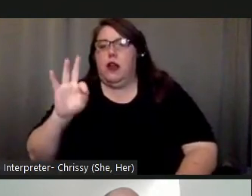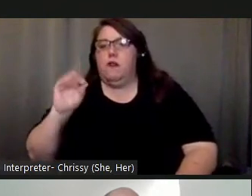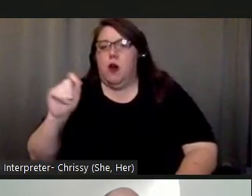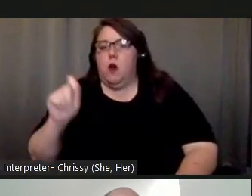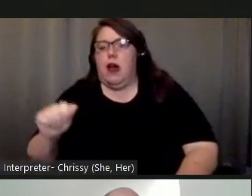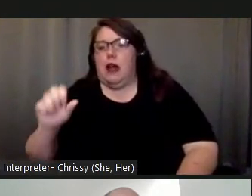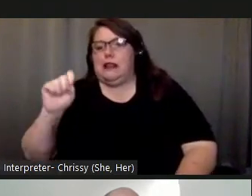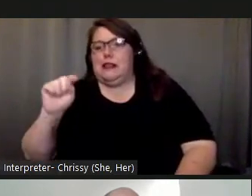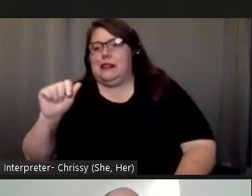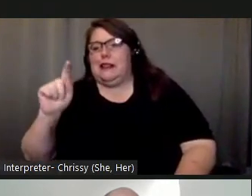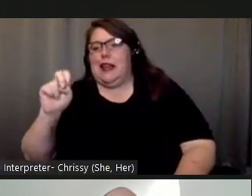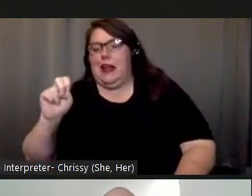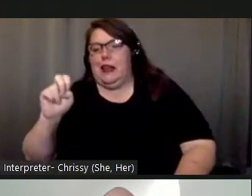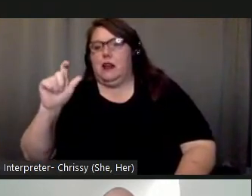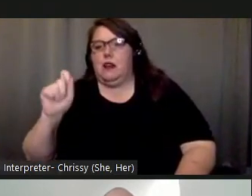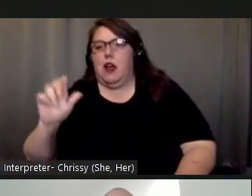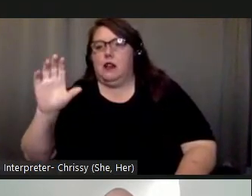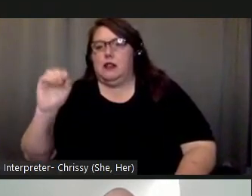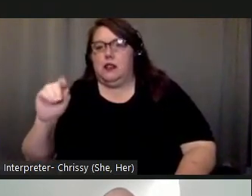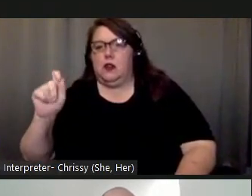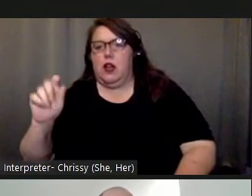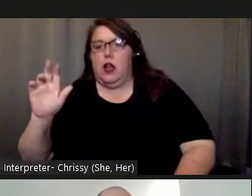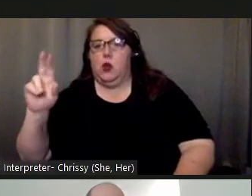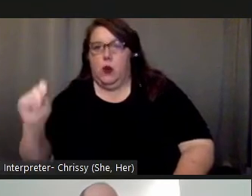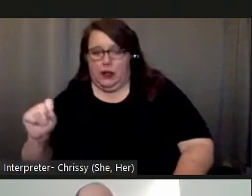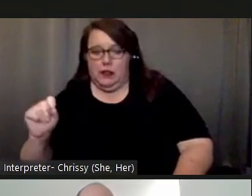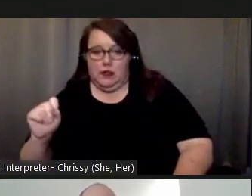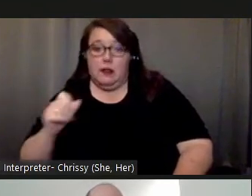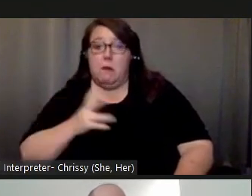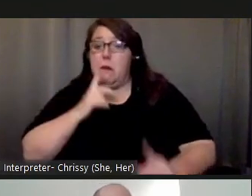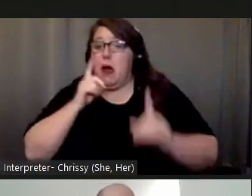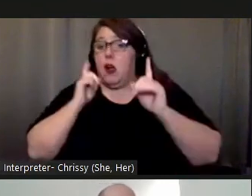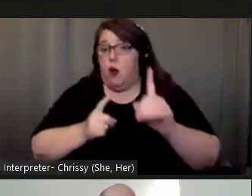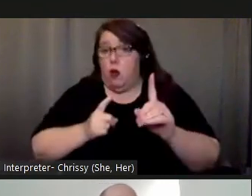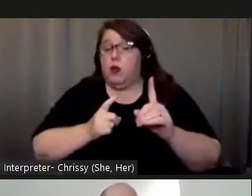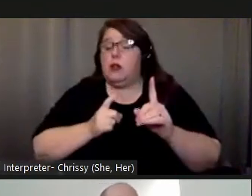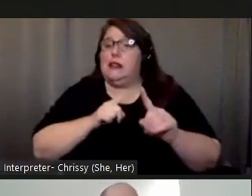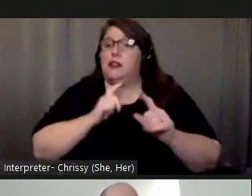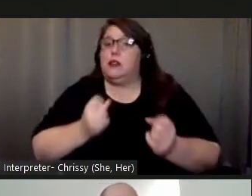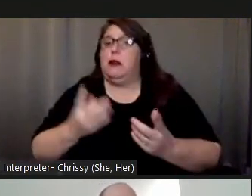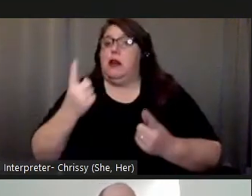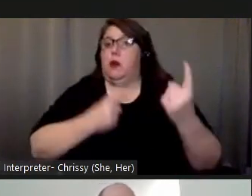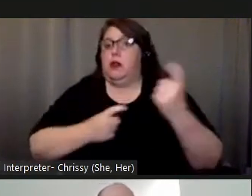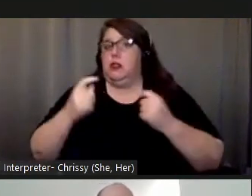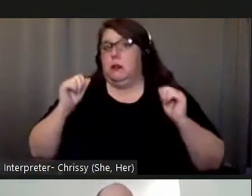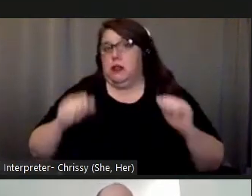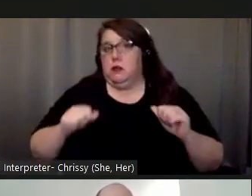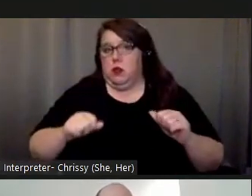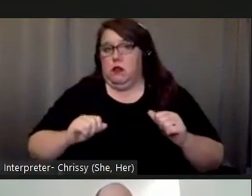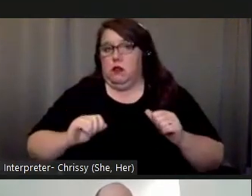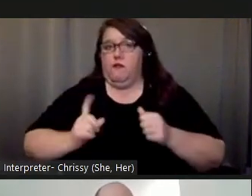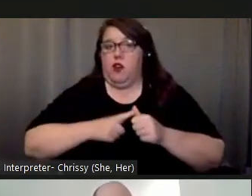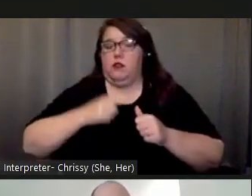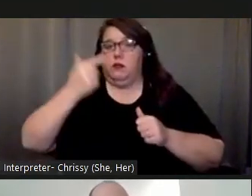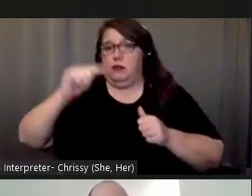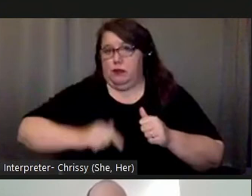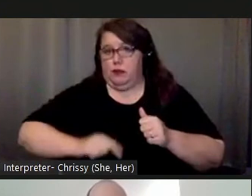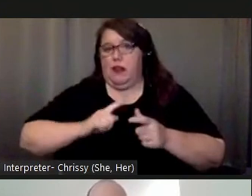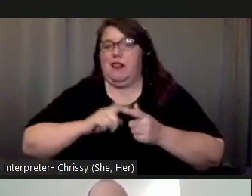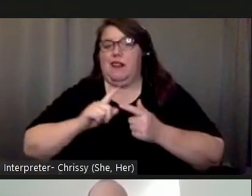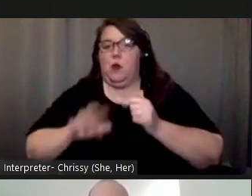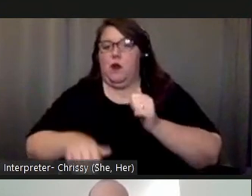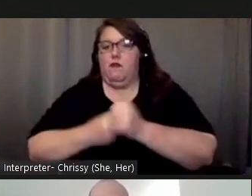media_info@state.co.us. And my goal is to get through as many of you as I possibly can. So I'm going to take first round questions first, and then we'll go to follow-up.